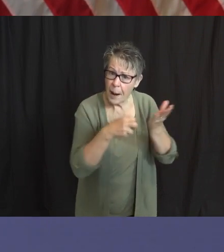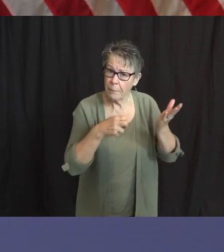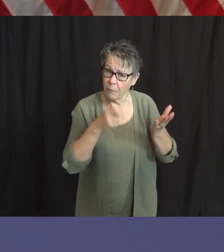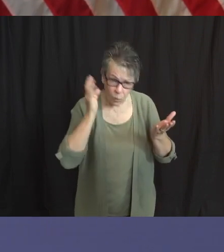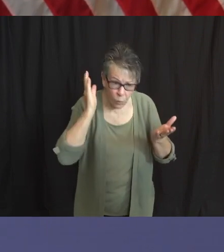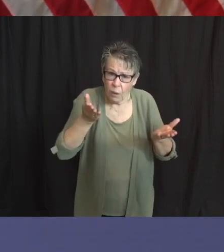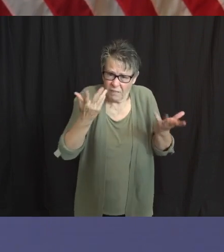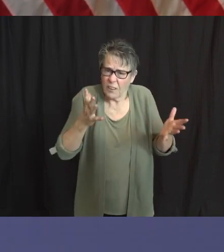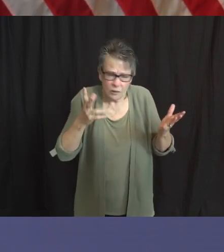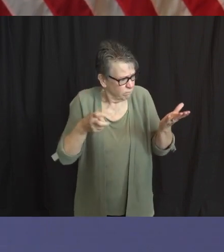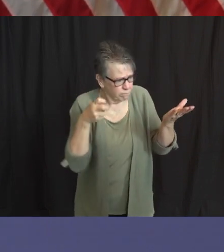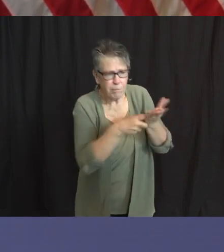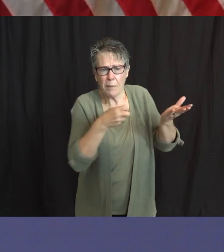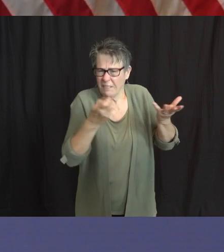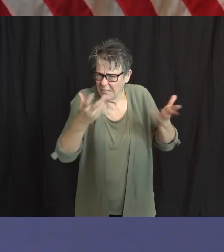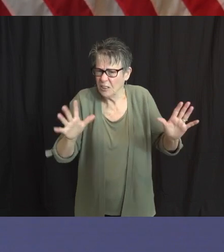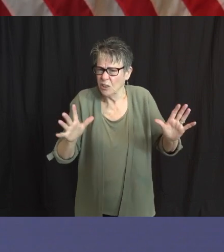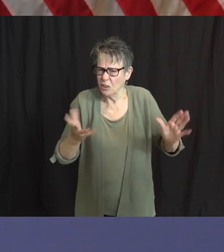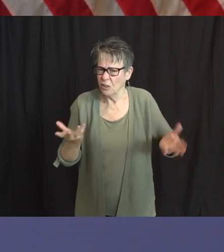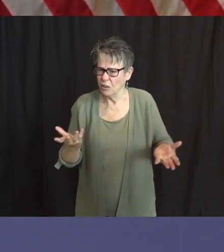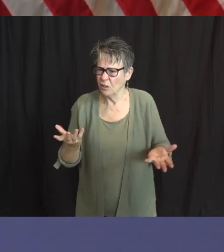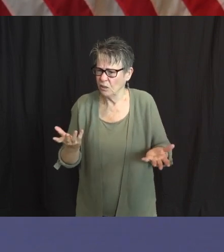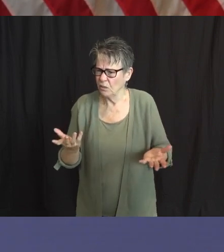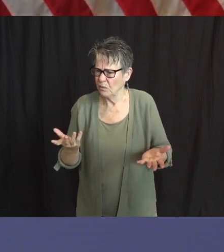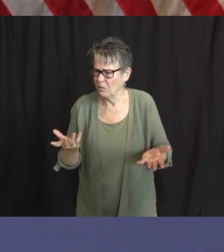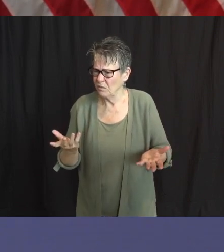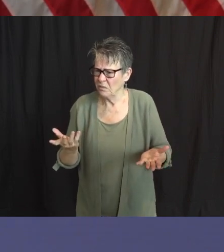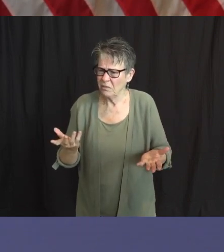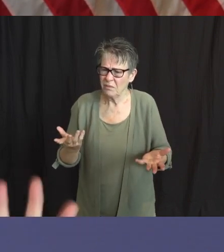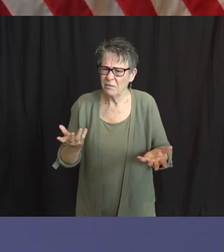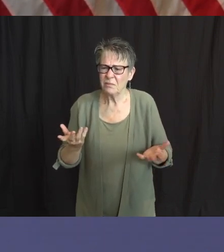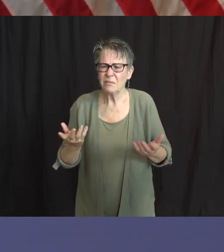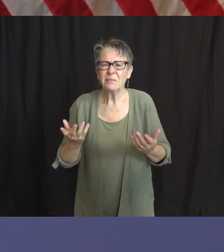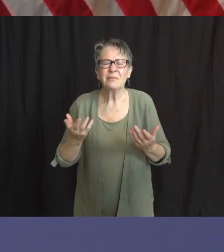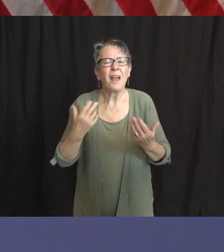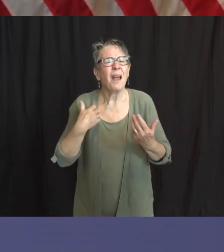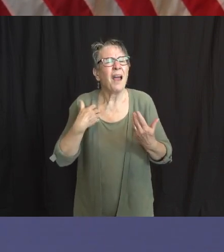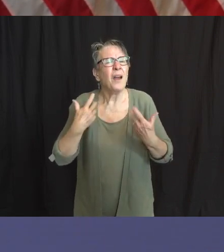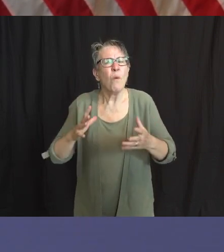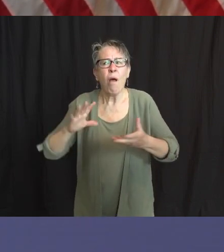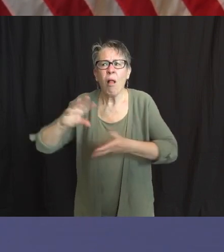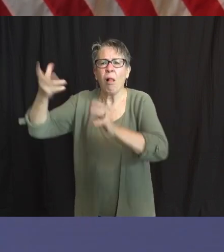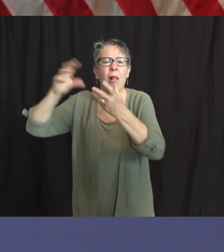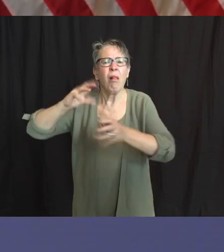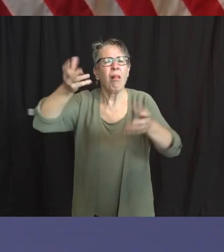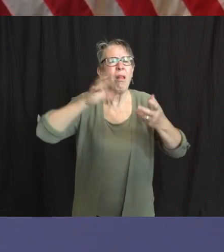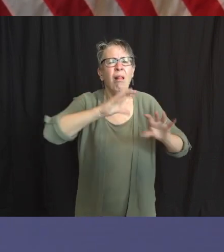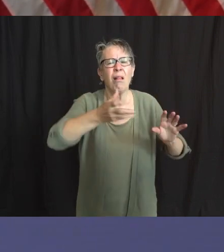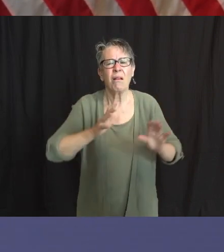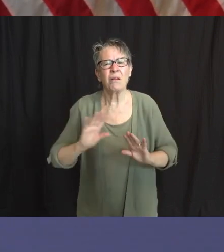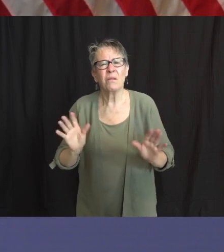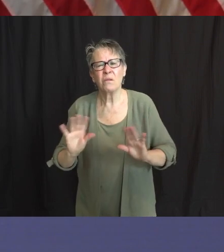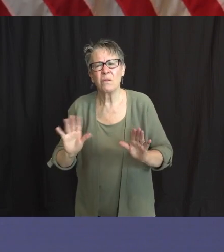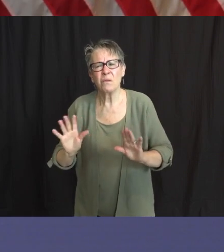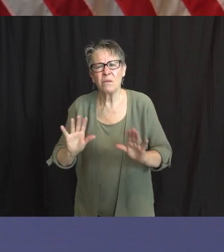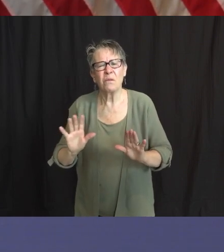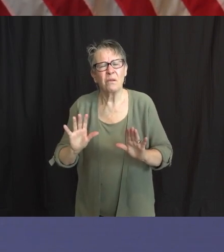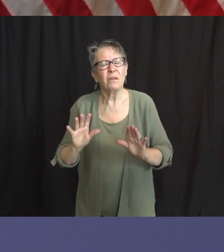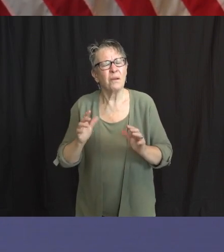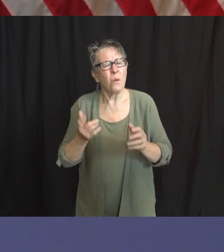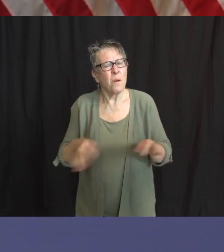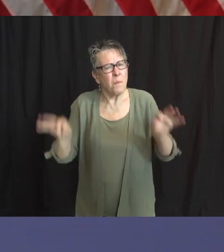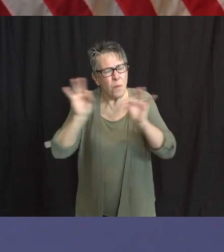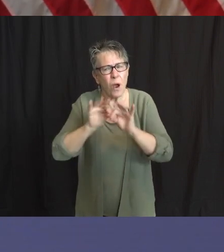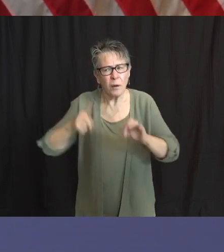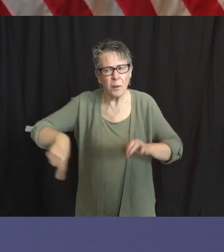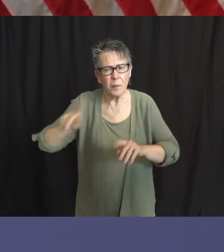have overwhelmingly done the right thing, and they continue to do the right thing because they're smart. They get what we're dealing with.